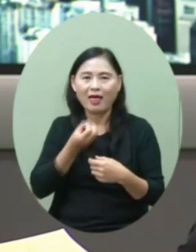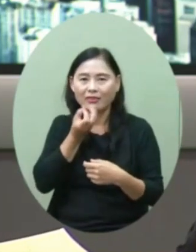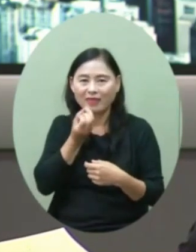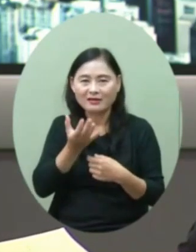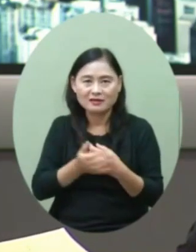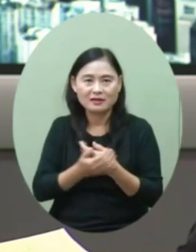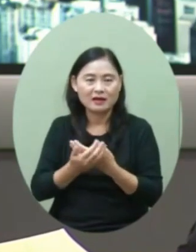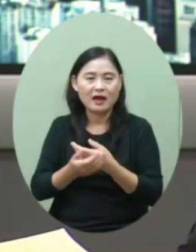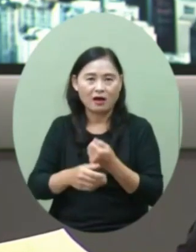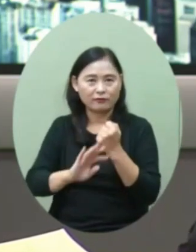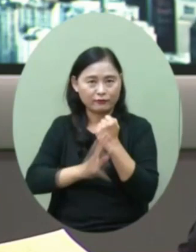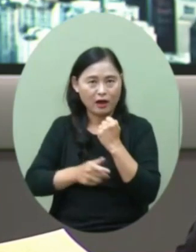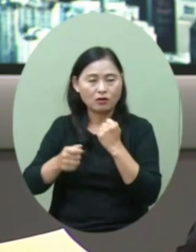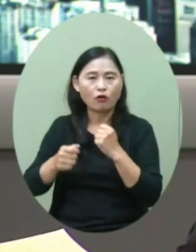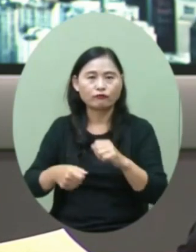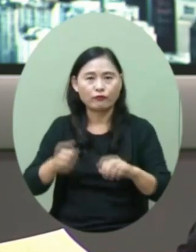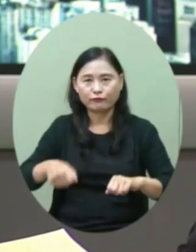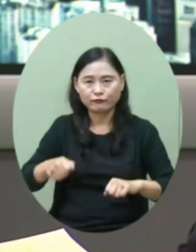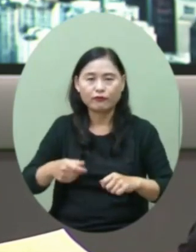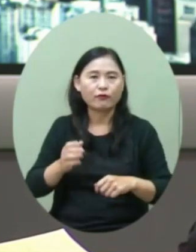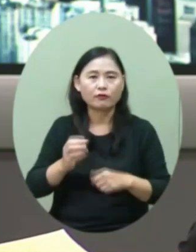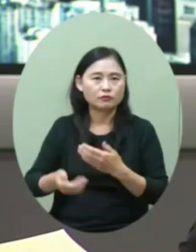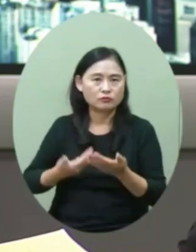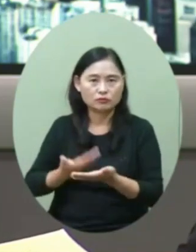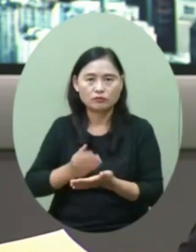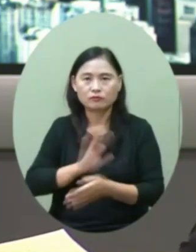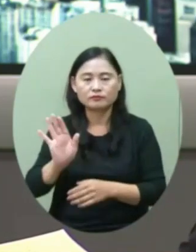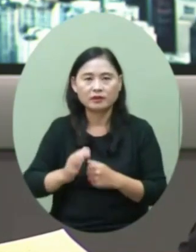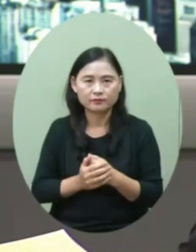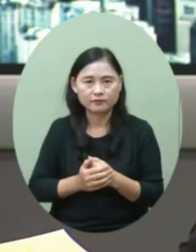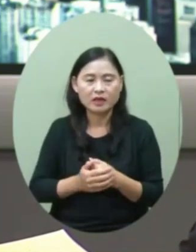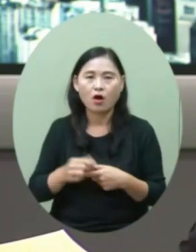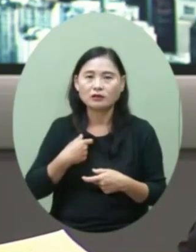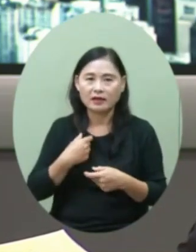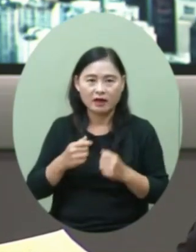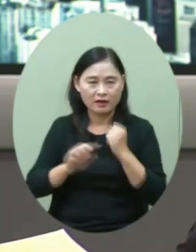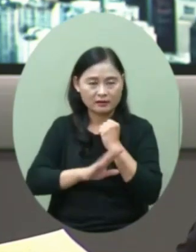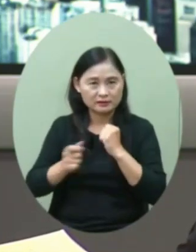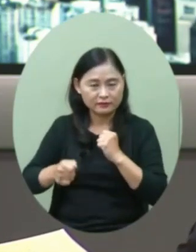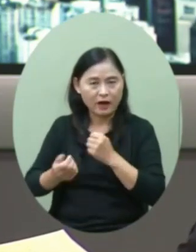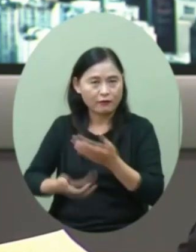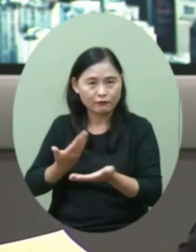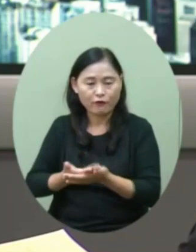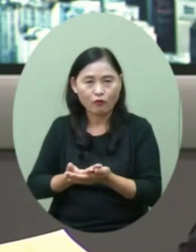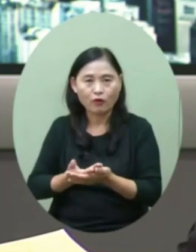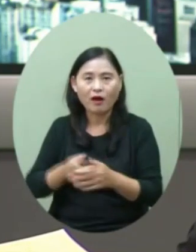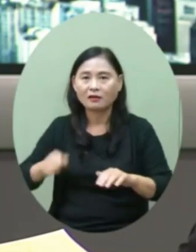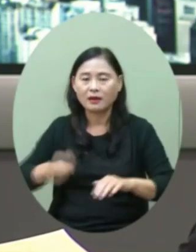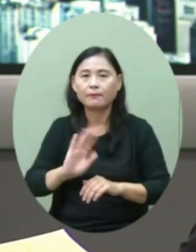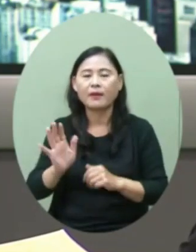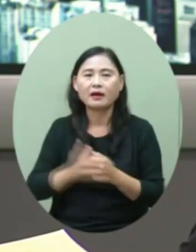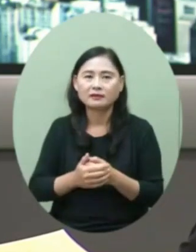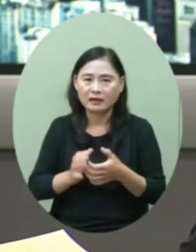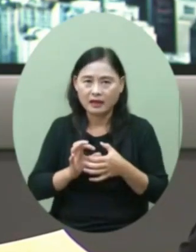amenable to judicial review. But then when it comes to law enforcement, well, maybe it's not just it's